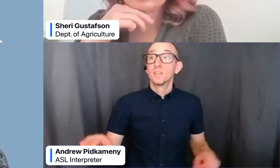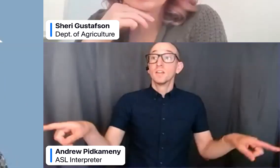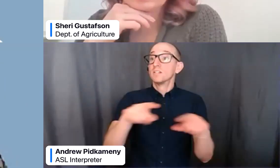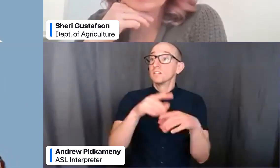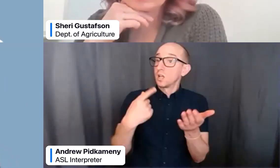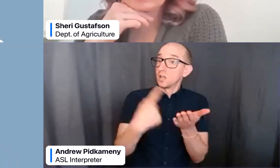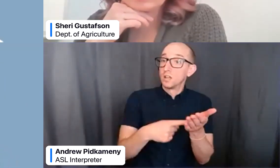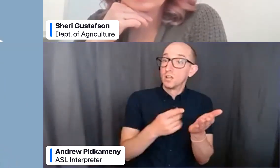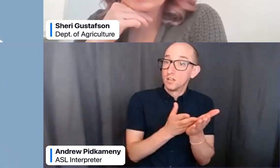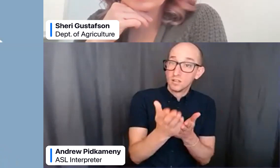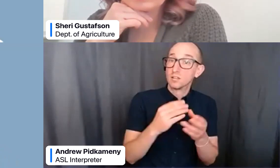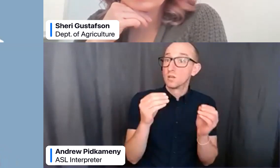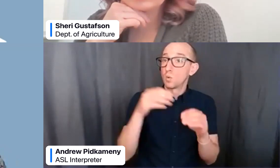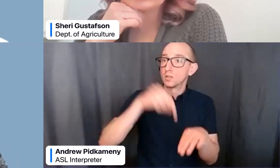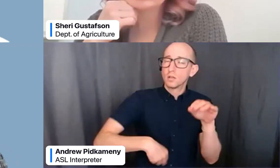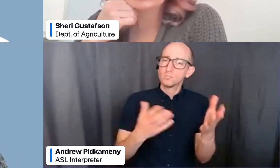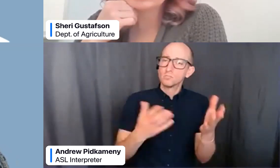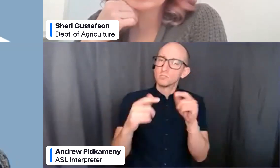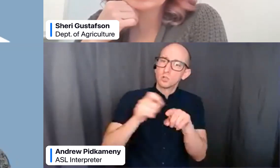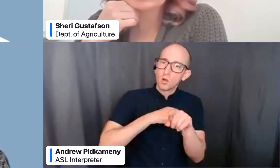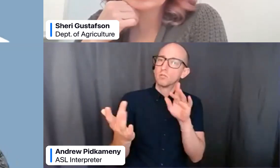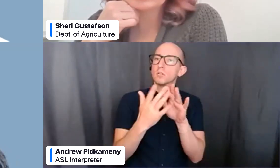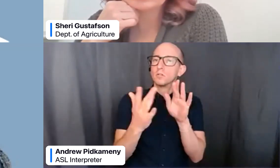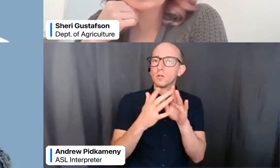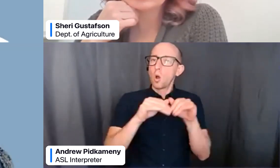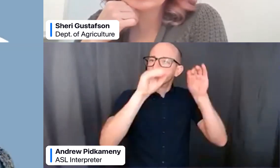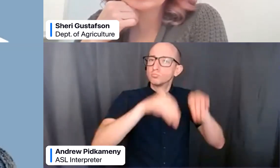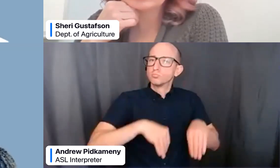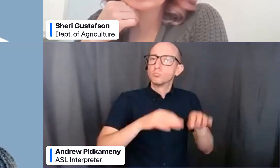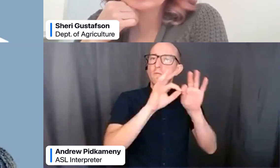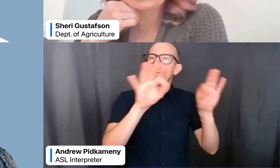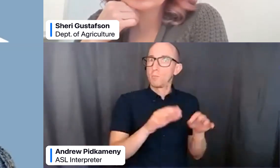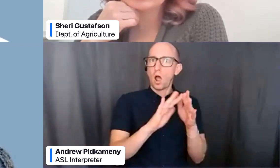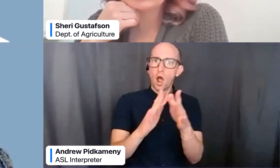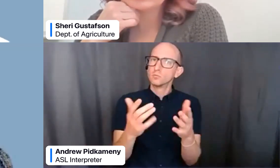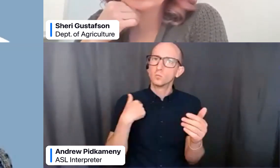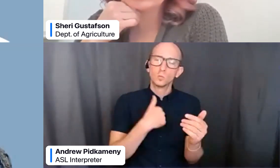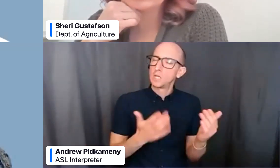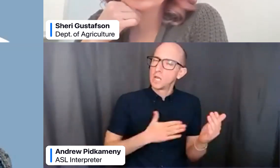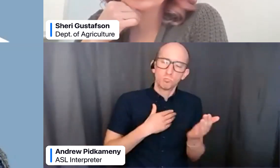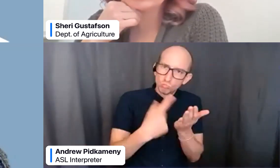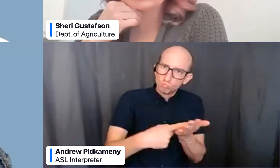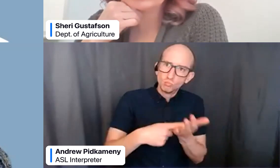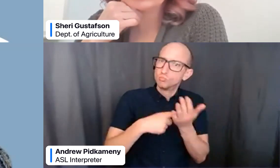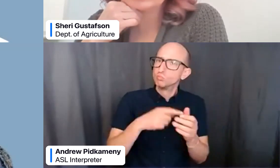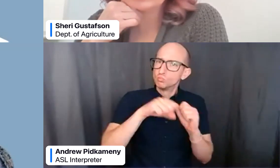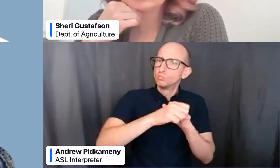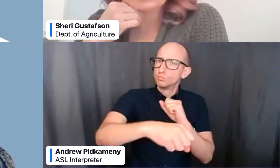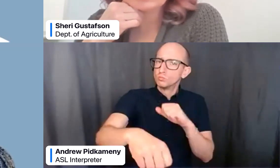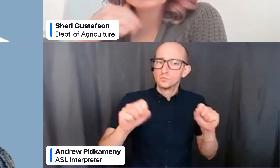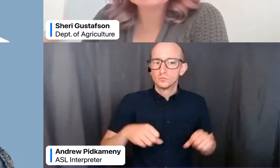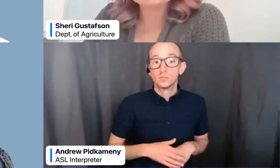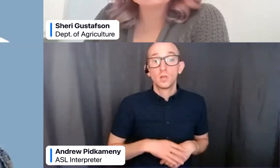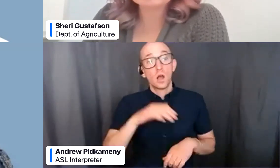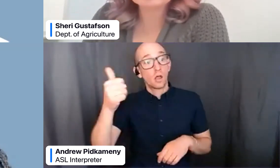please do call us or use our online form. We'll happily go through this in more detail. The other question